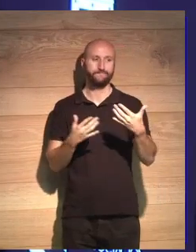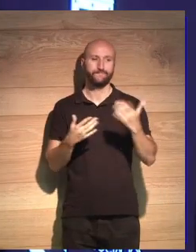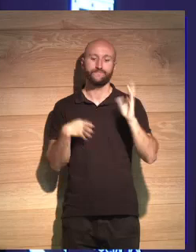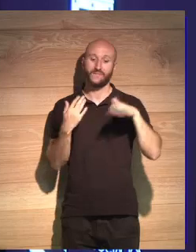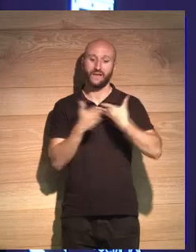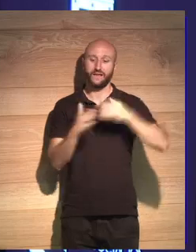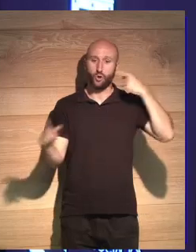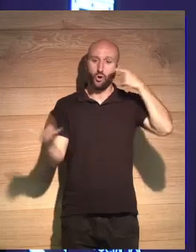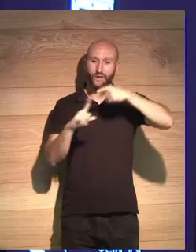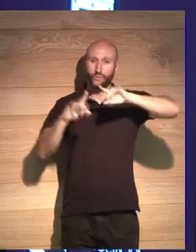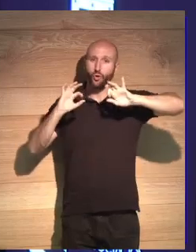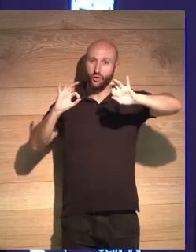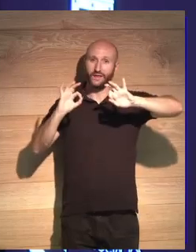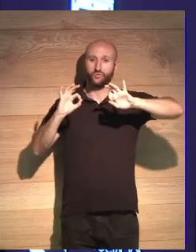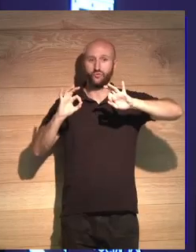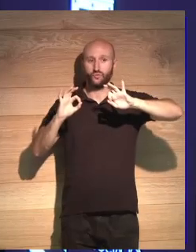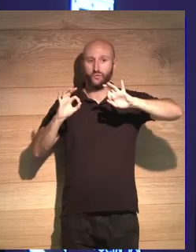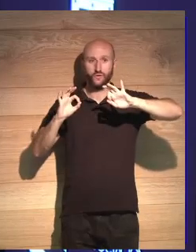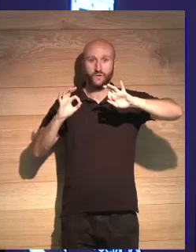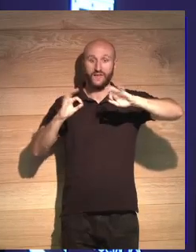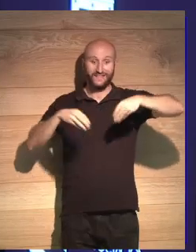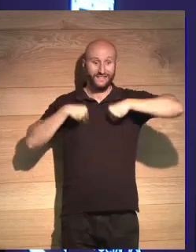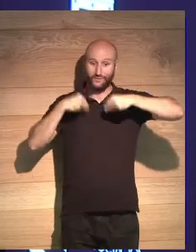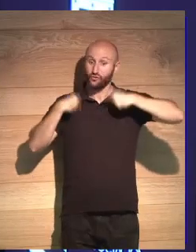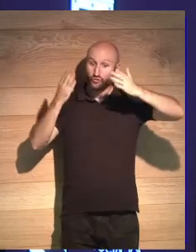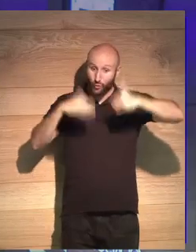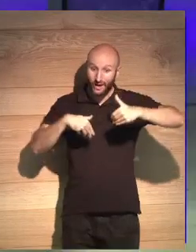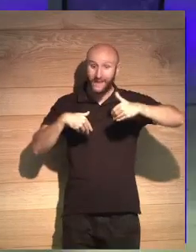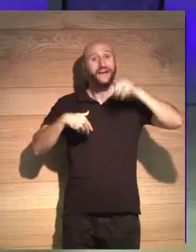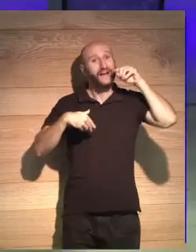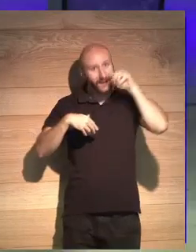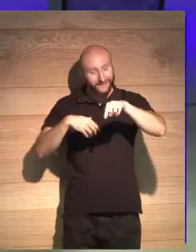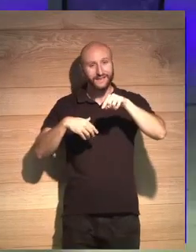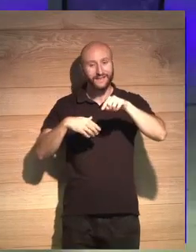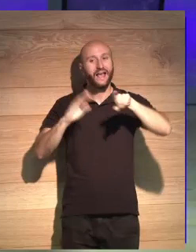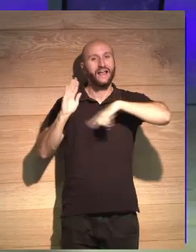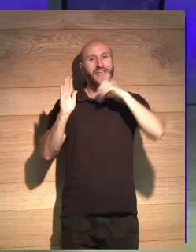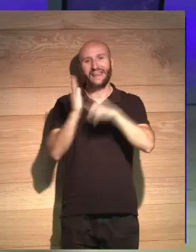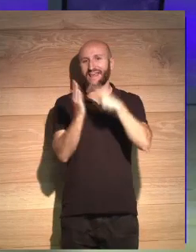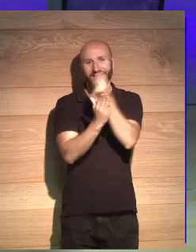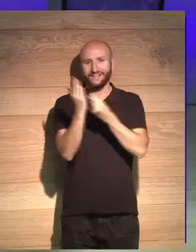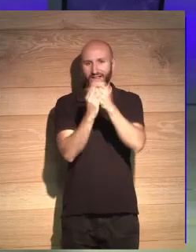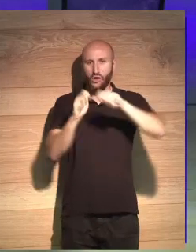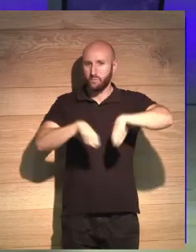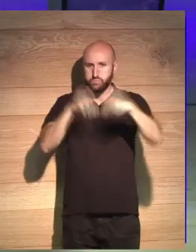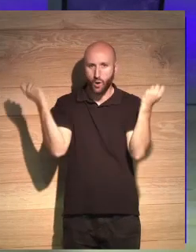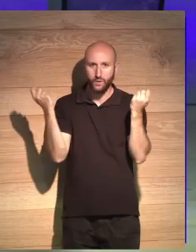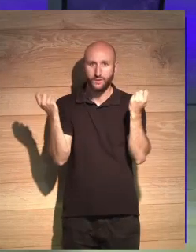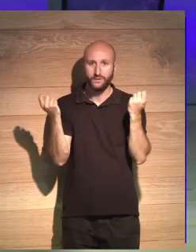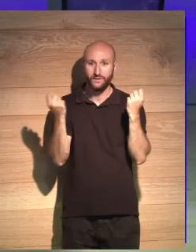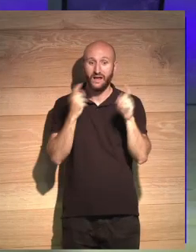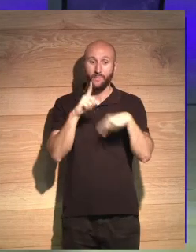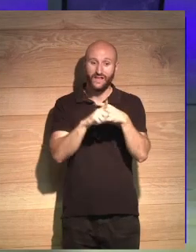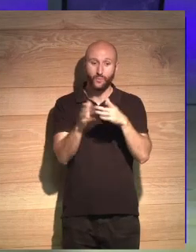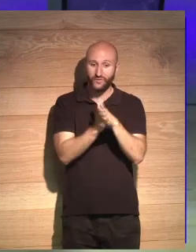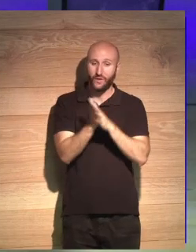or what we understand as edutainment, when games are not focusing on fun, on